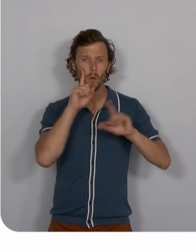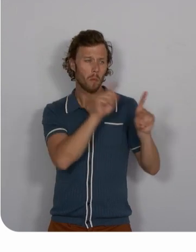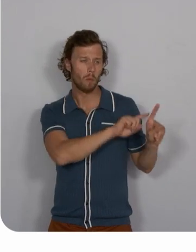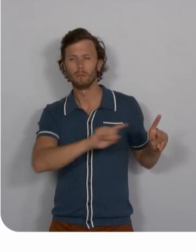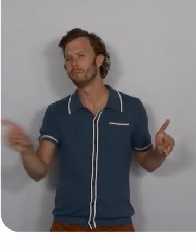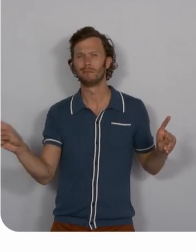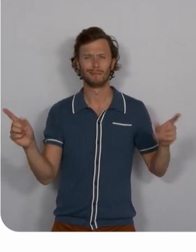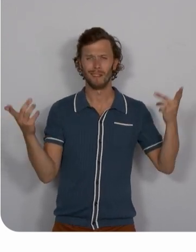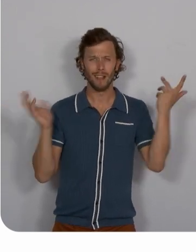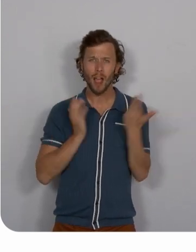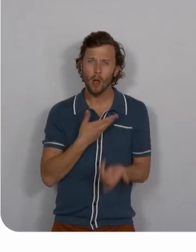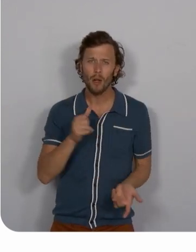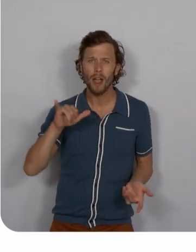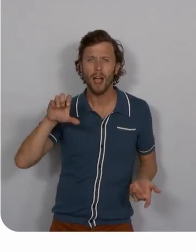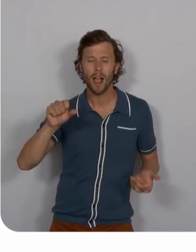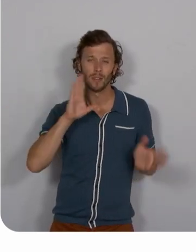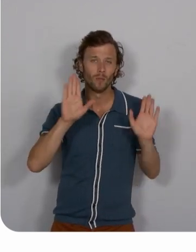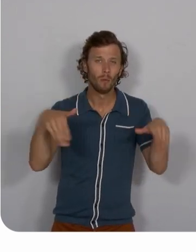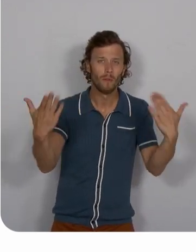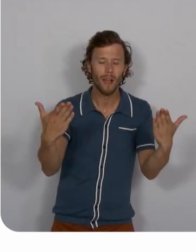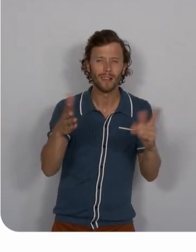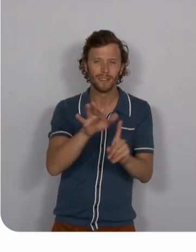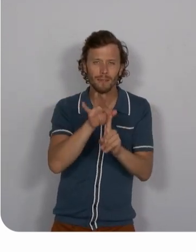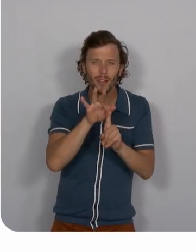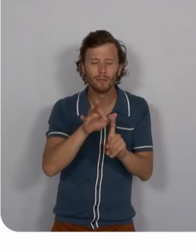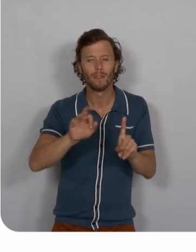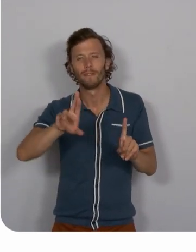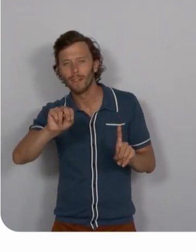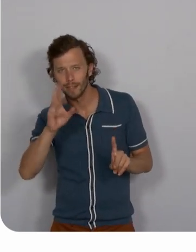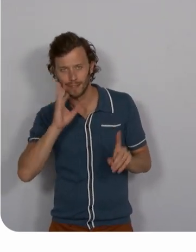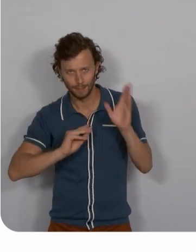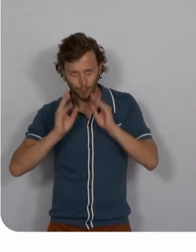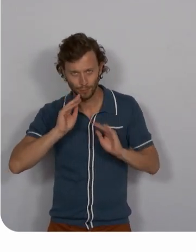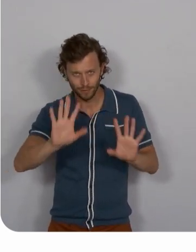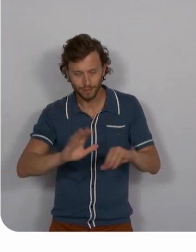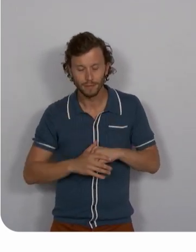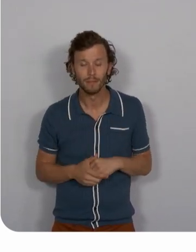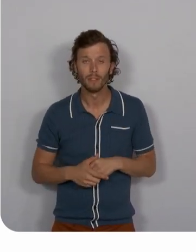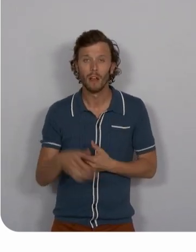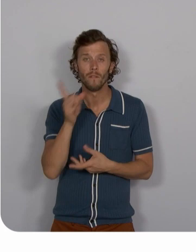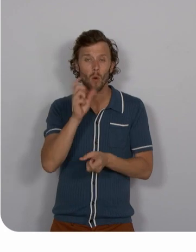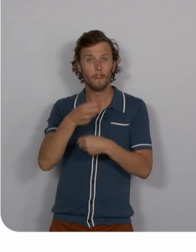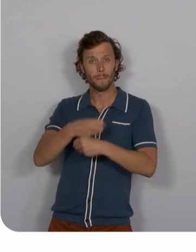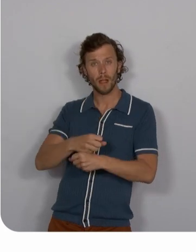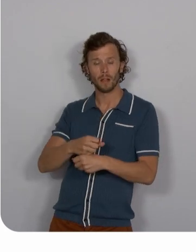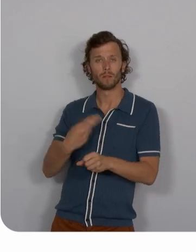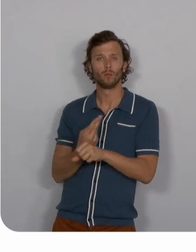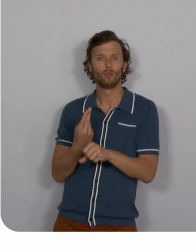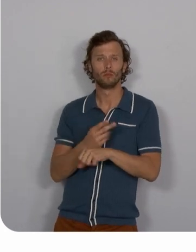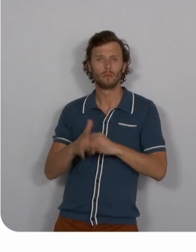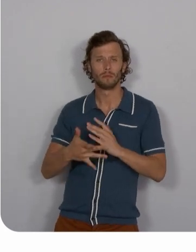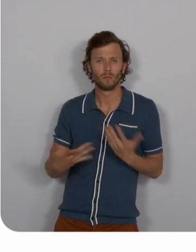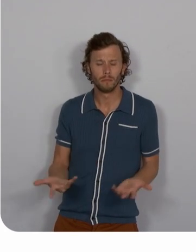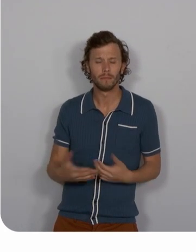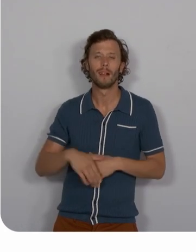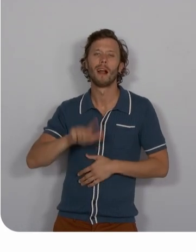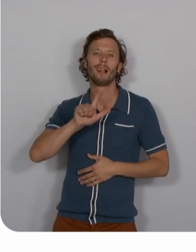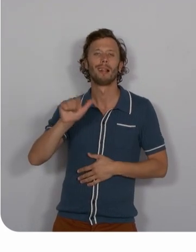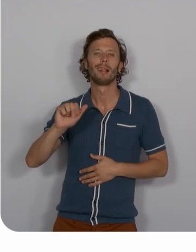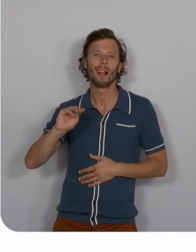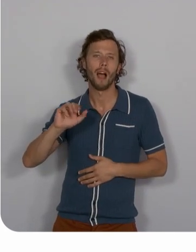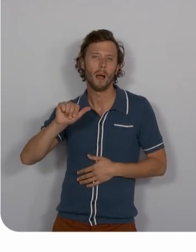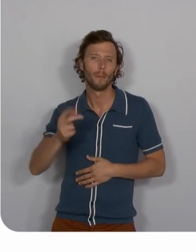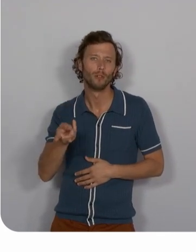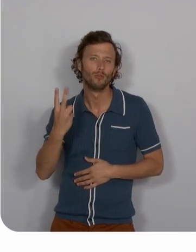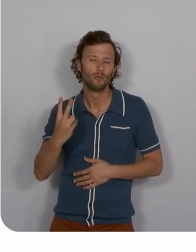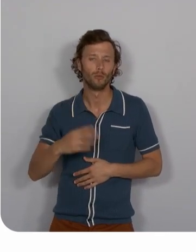novel experiences. To create them, we use technology from Llama 2, but we reimagined